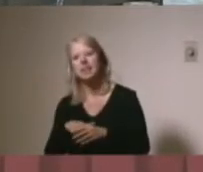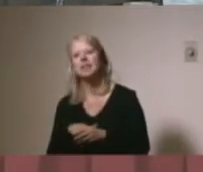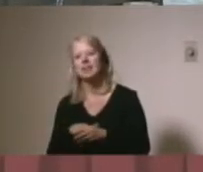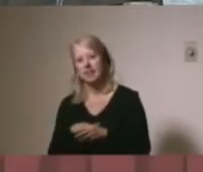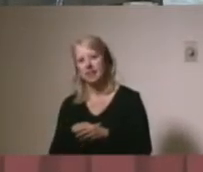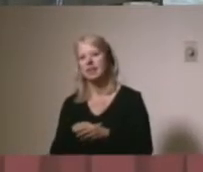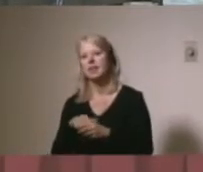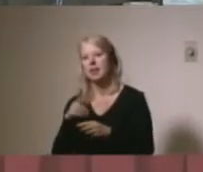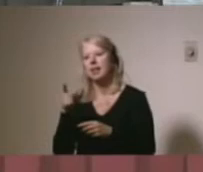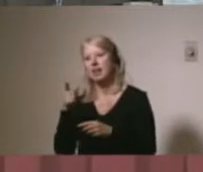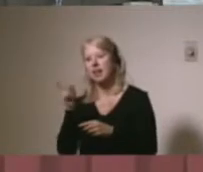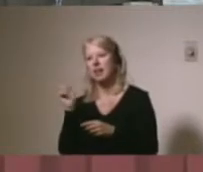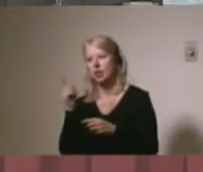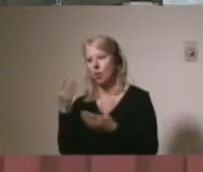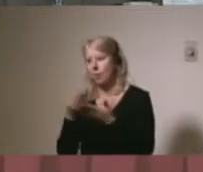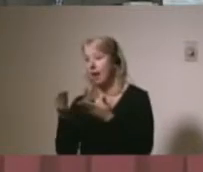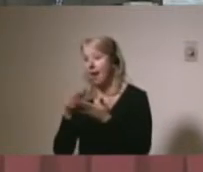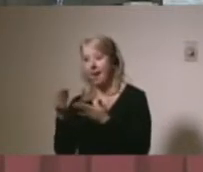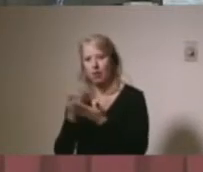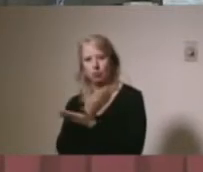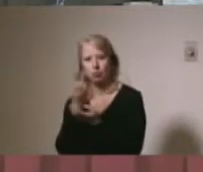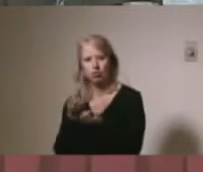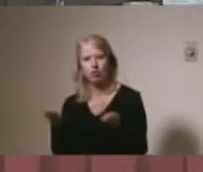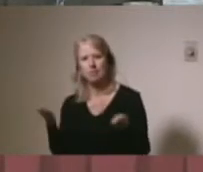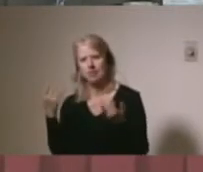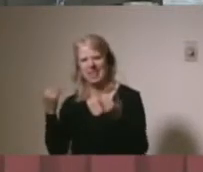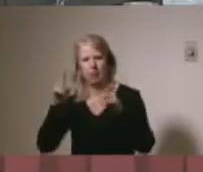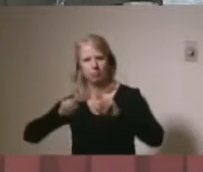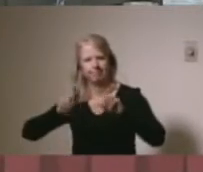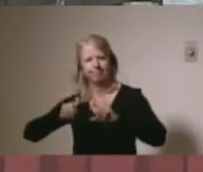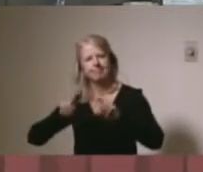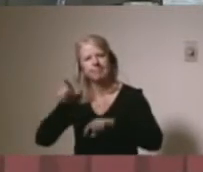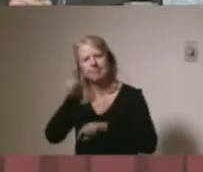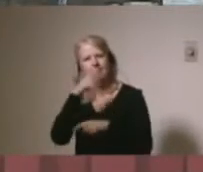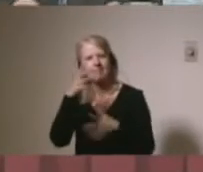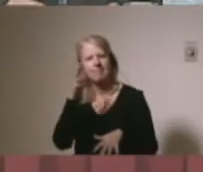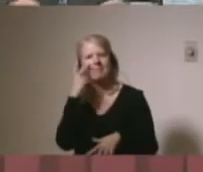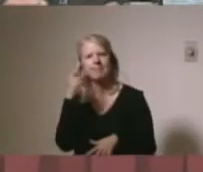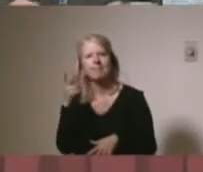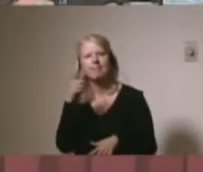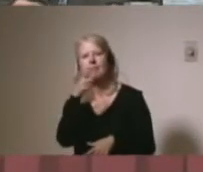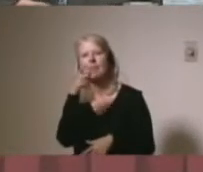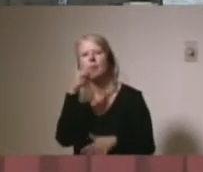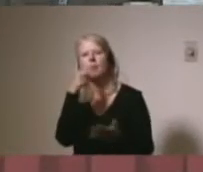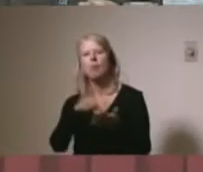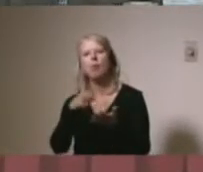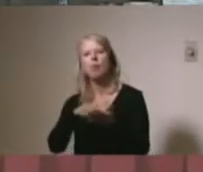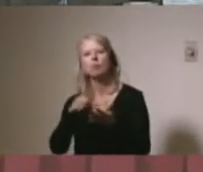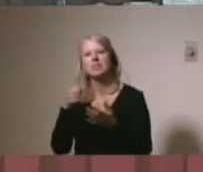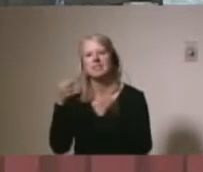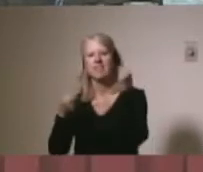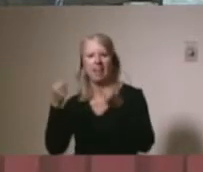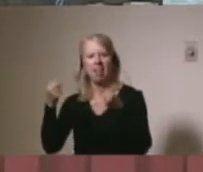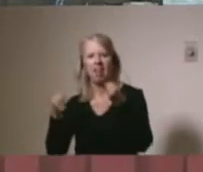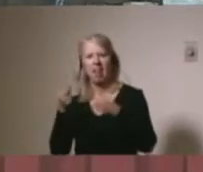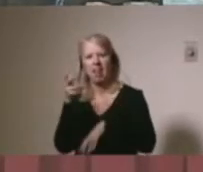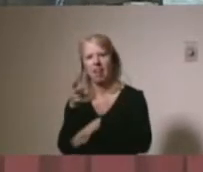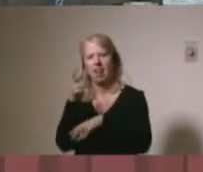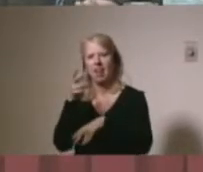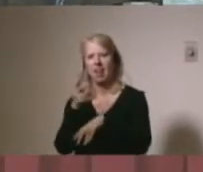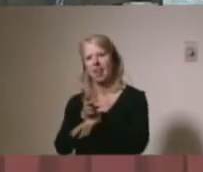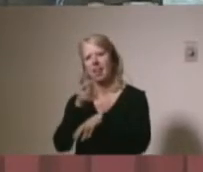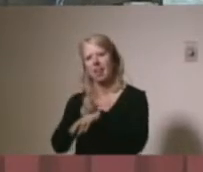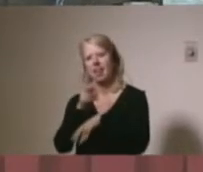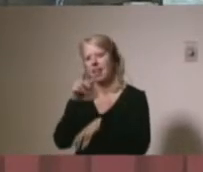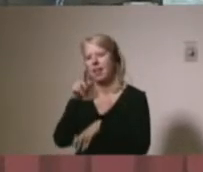this new equipment and they're trialling it at the moment around, have you seen the Postman Pat vehicles? They're called the Kaisbergs